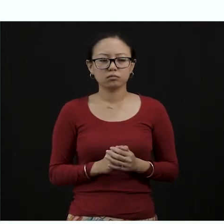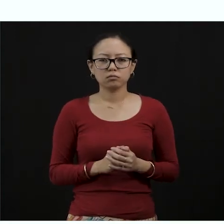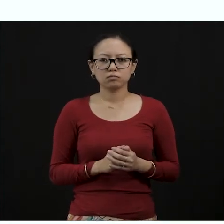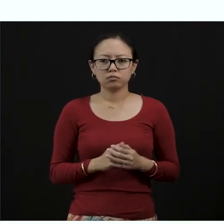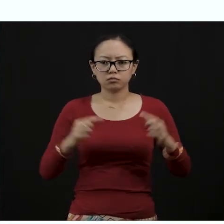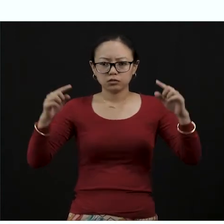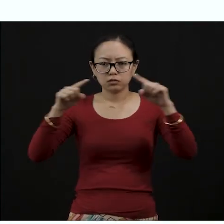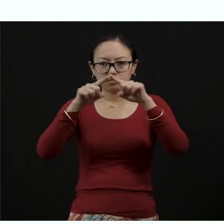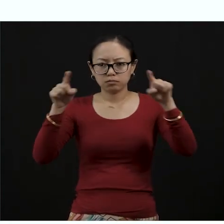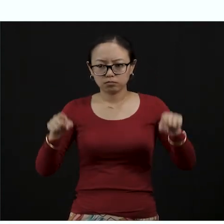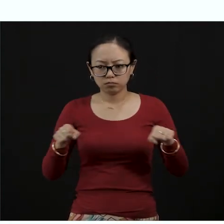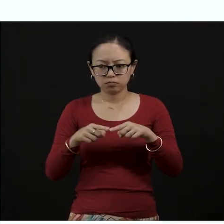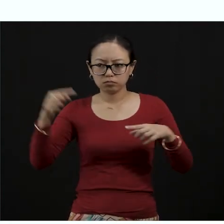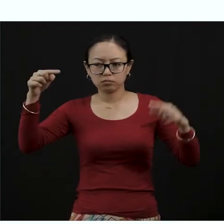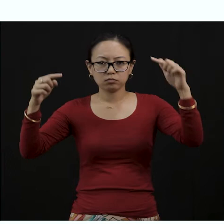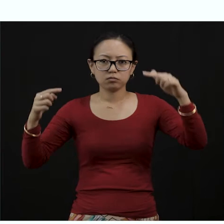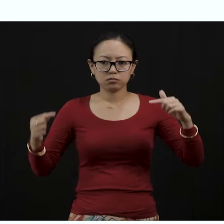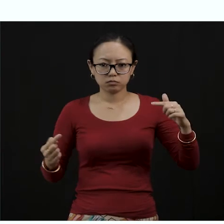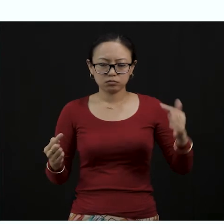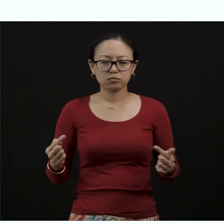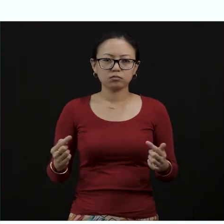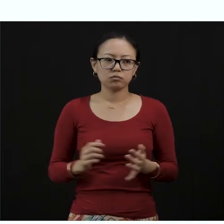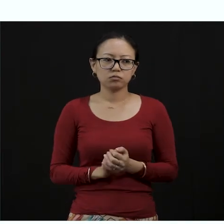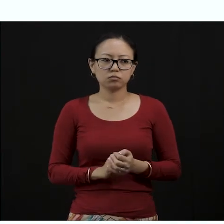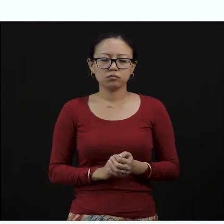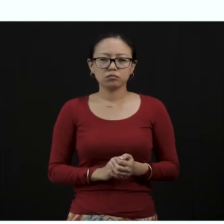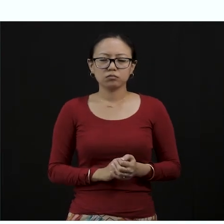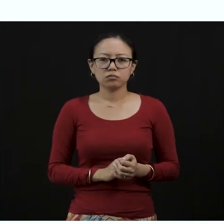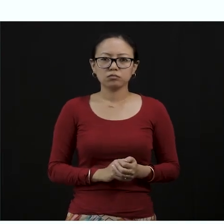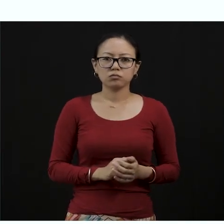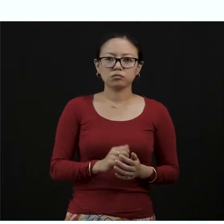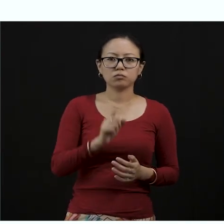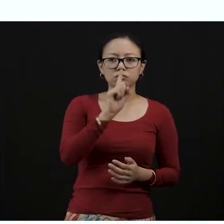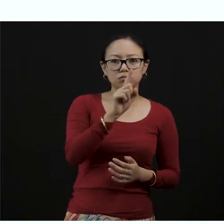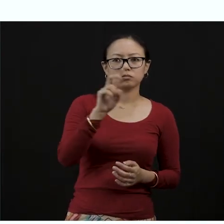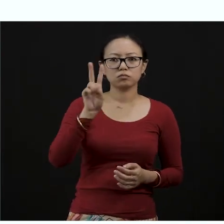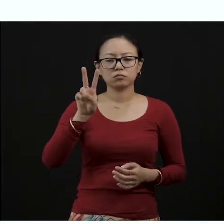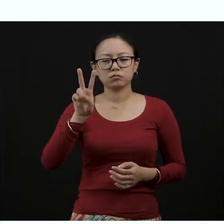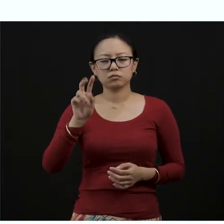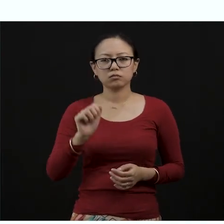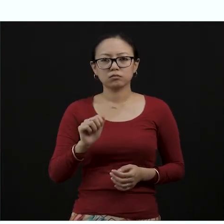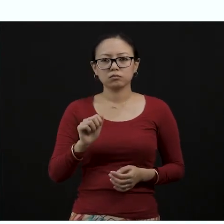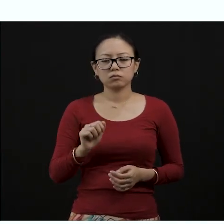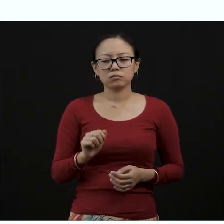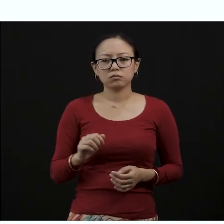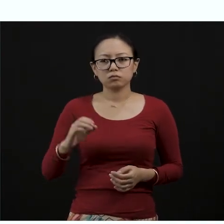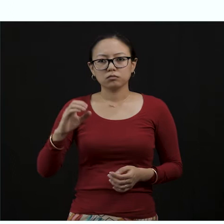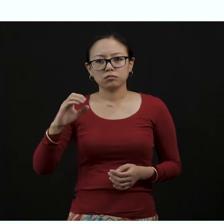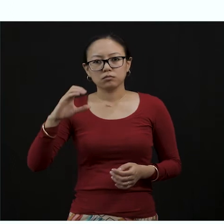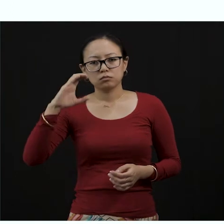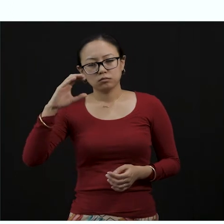edges. So you have 12 edges. 1, 2, 3, 4, 5, 6, 7,